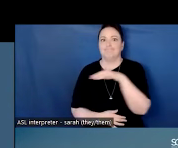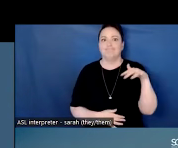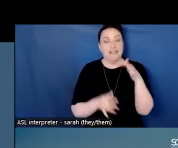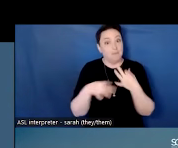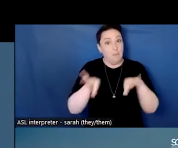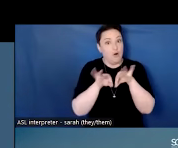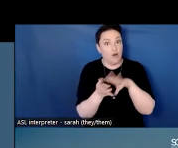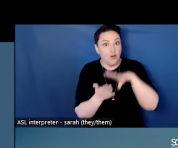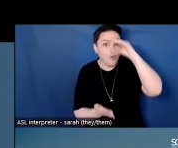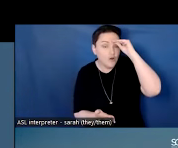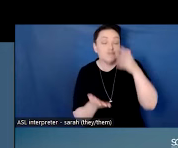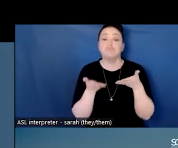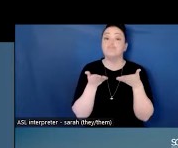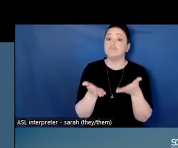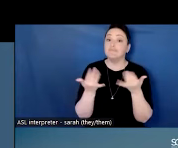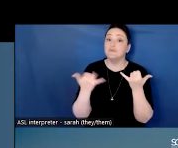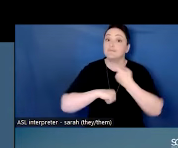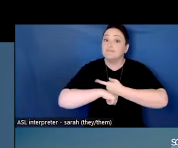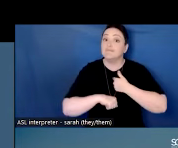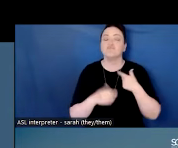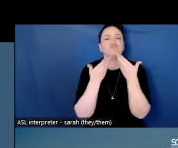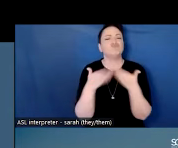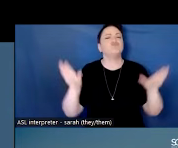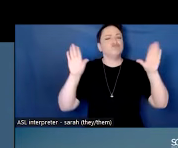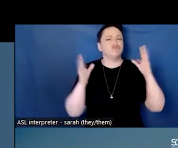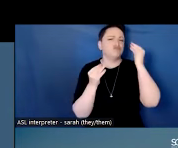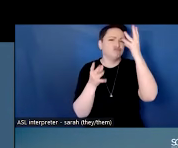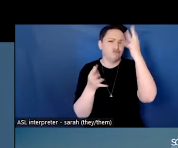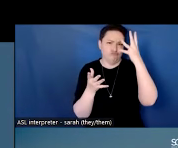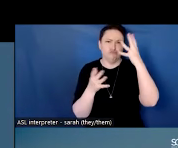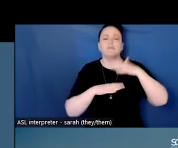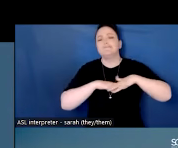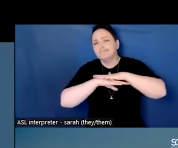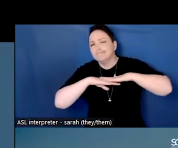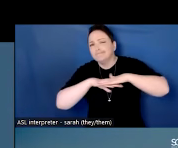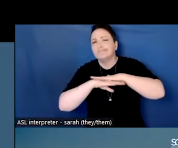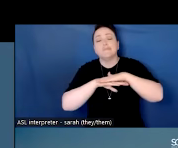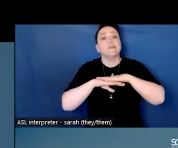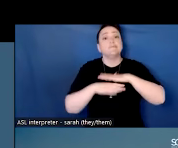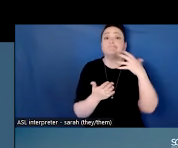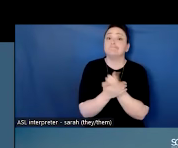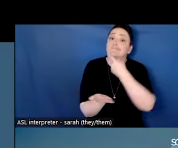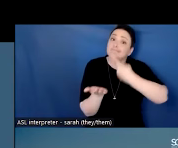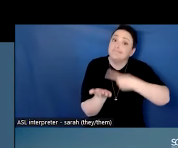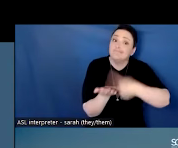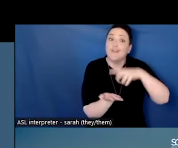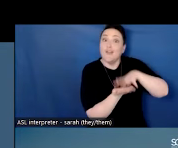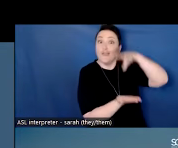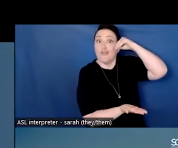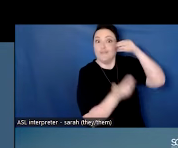to share general information about CEQA and is to be used as a basis for discussion and learning.